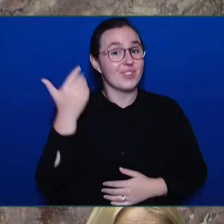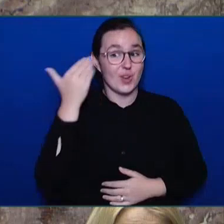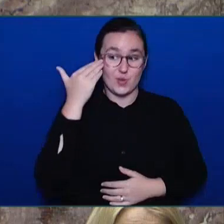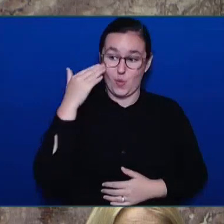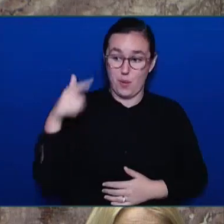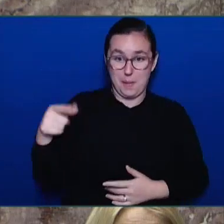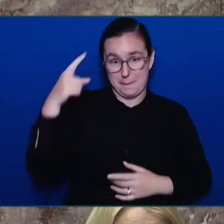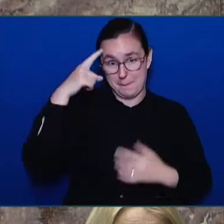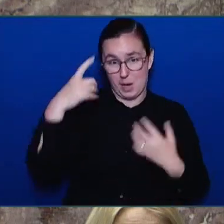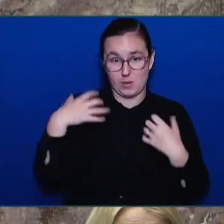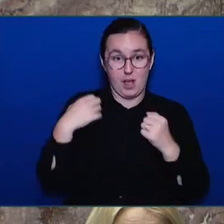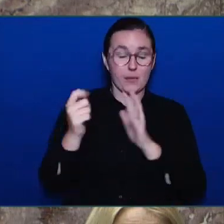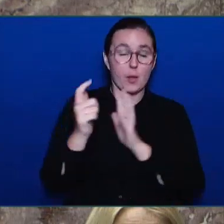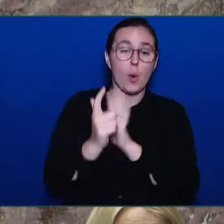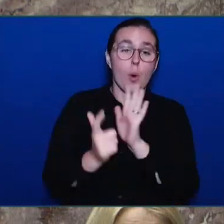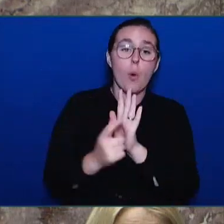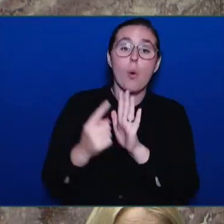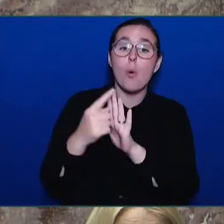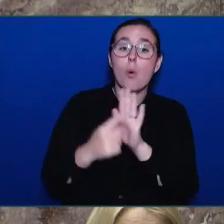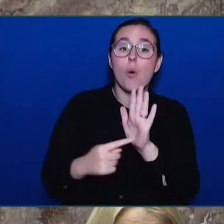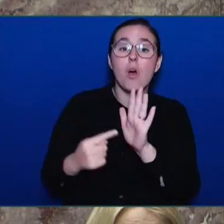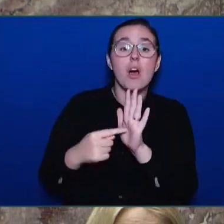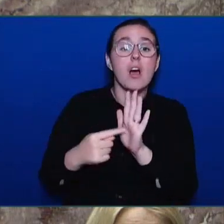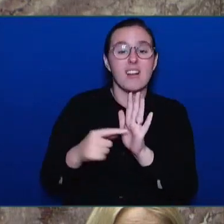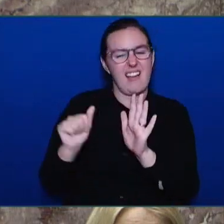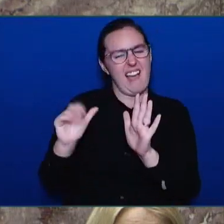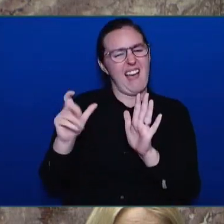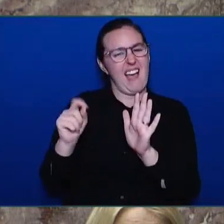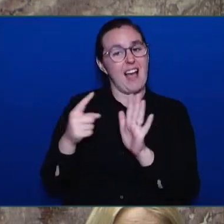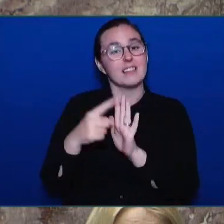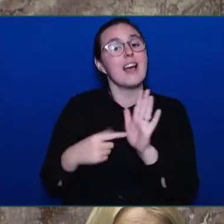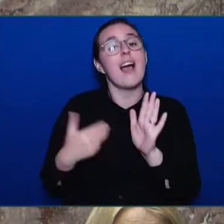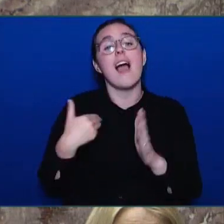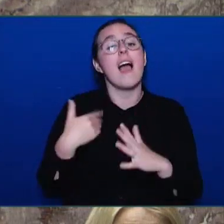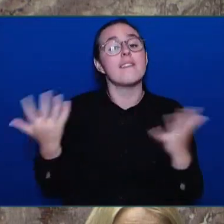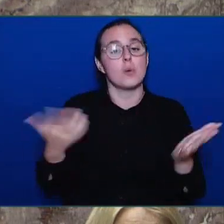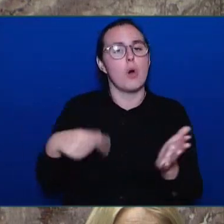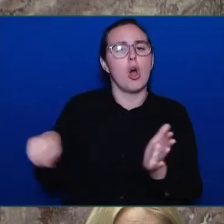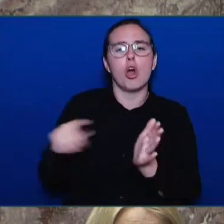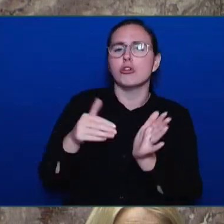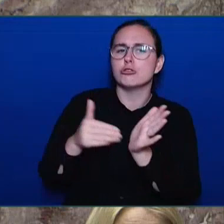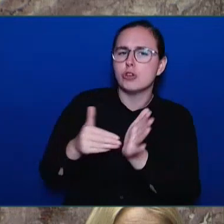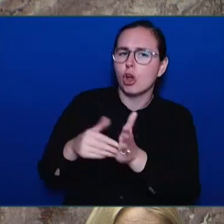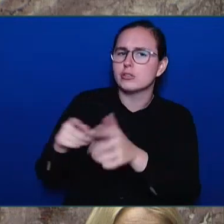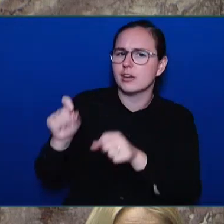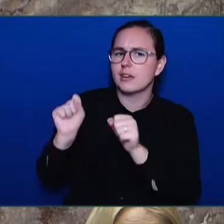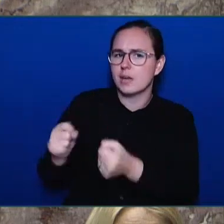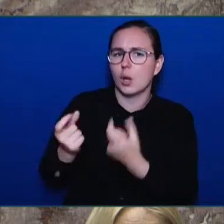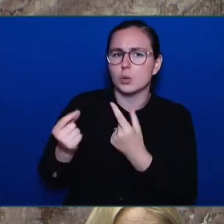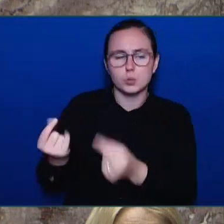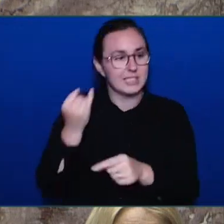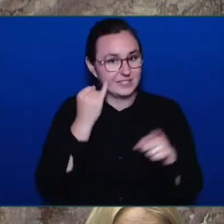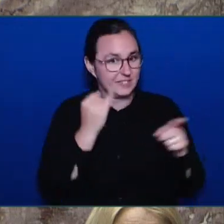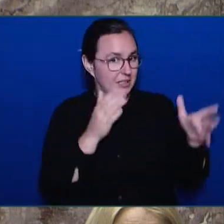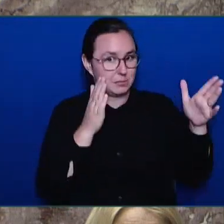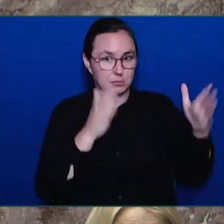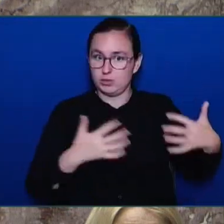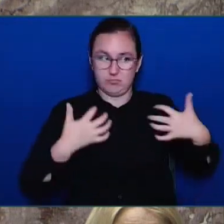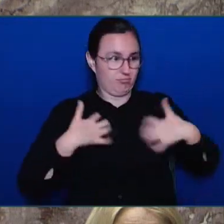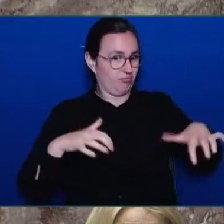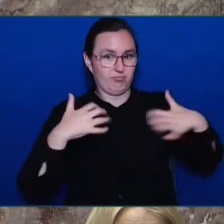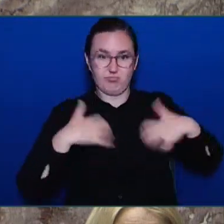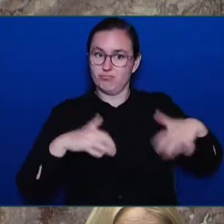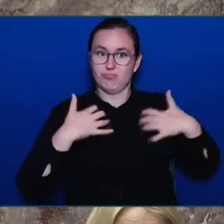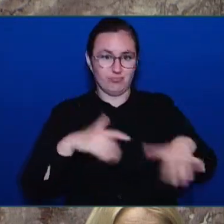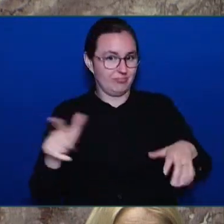use when it comes to the question of involuntary care, and we are working hard to continue to support our frontline providers with respect